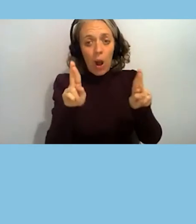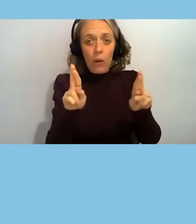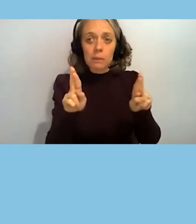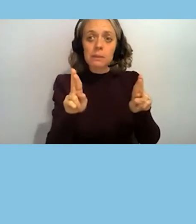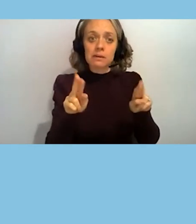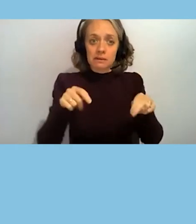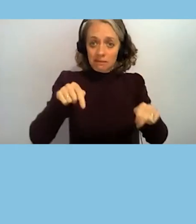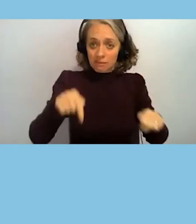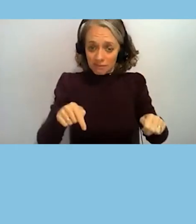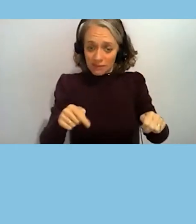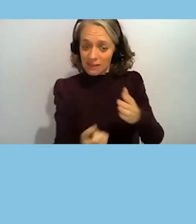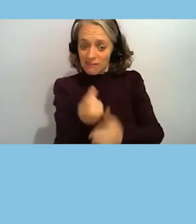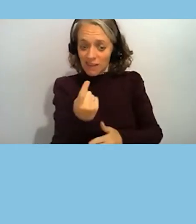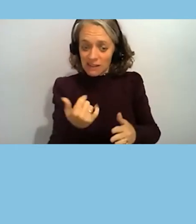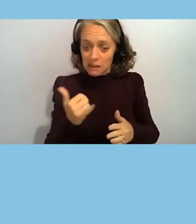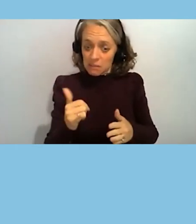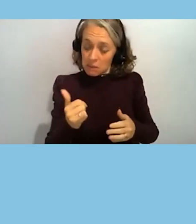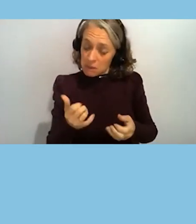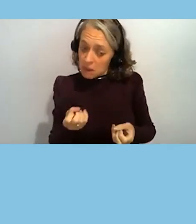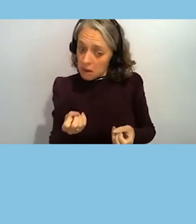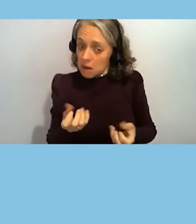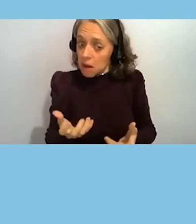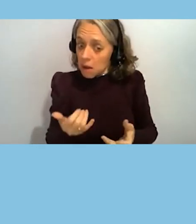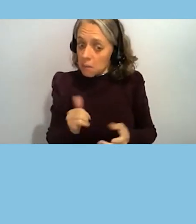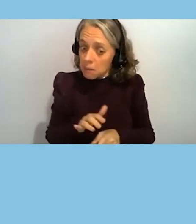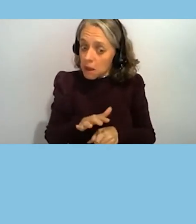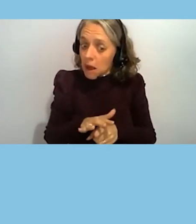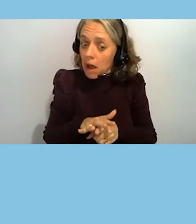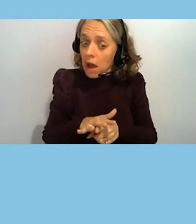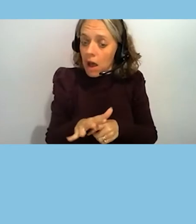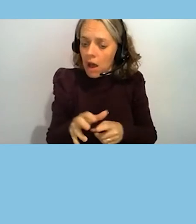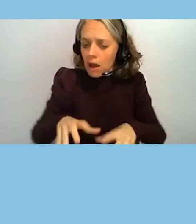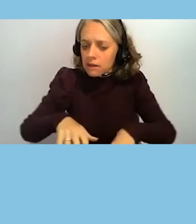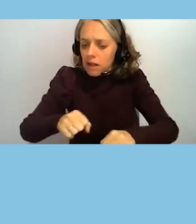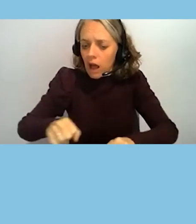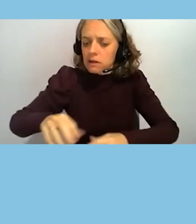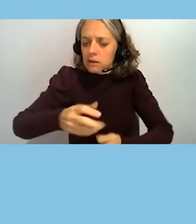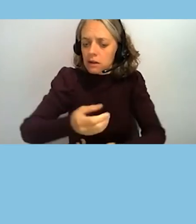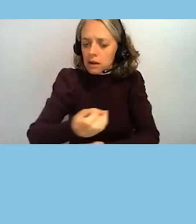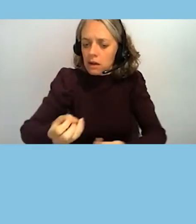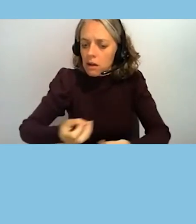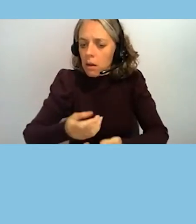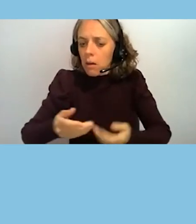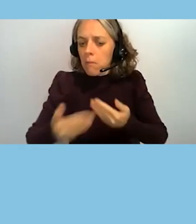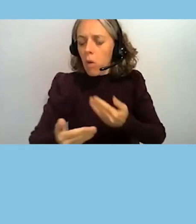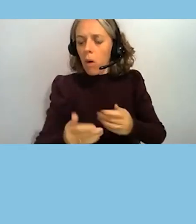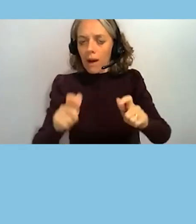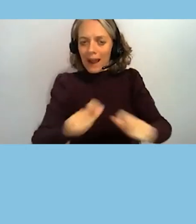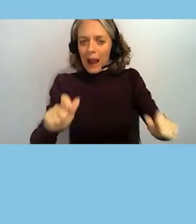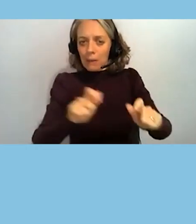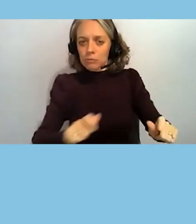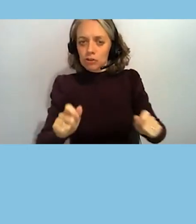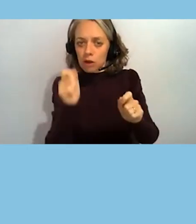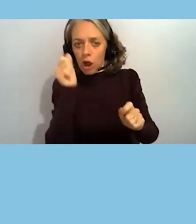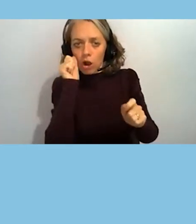might contribute to, could even possibly fertilize, the germination of a more caption conscious ecology, a shift